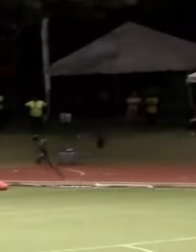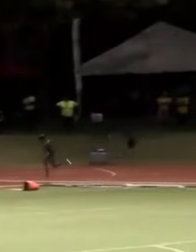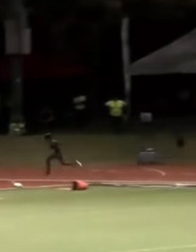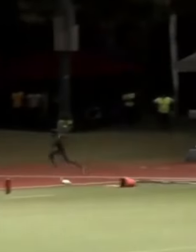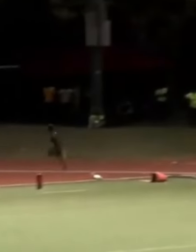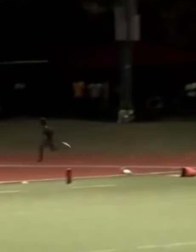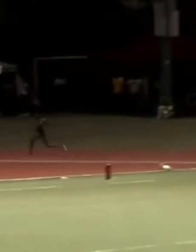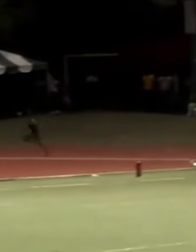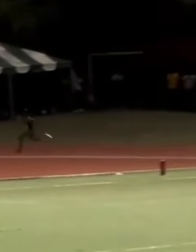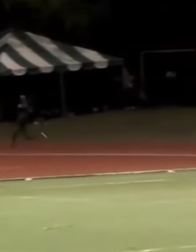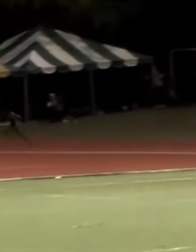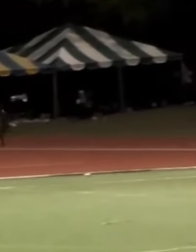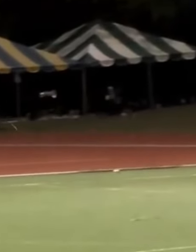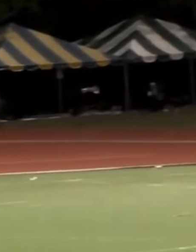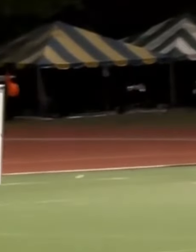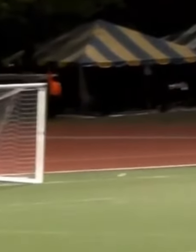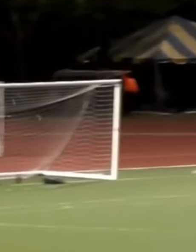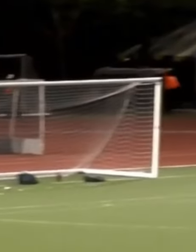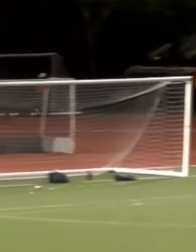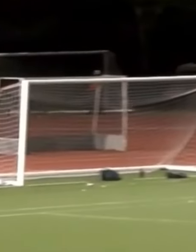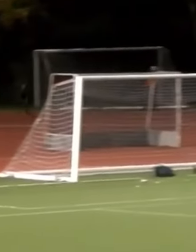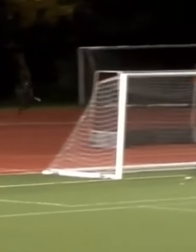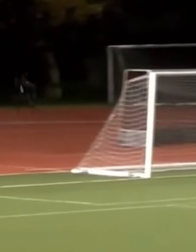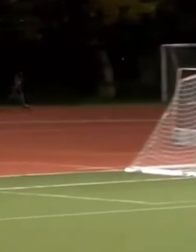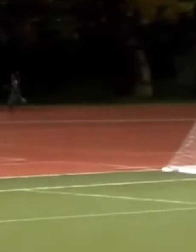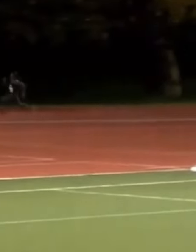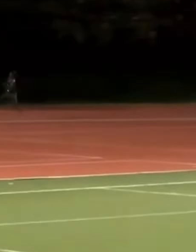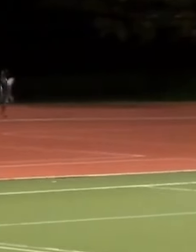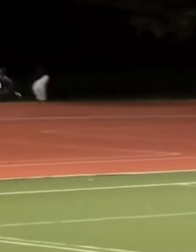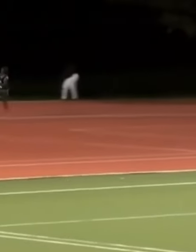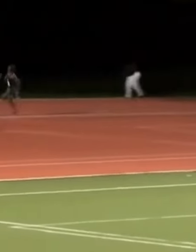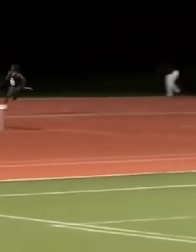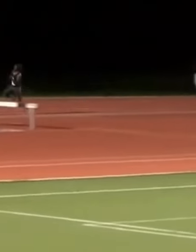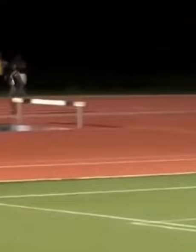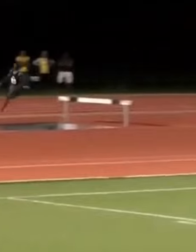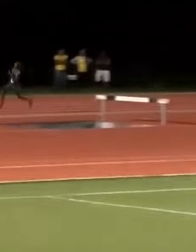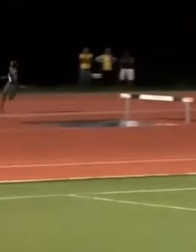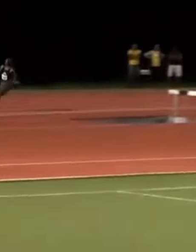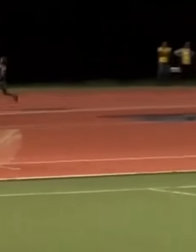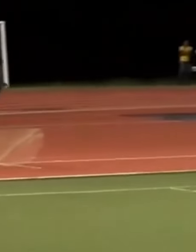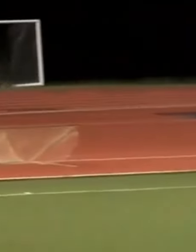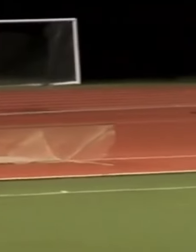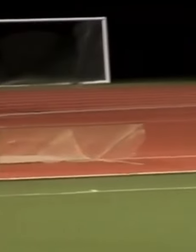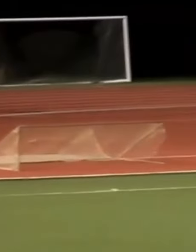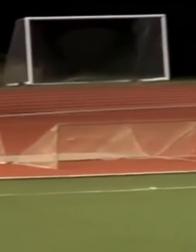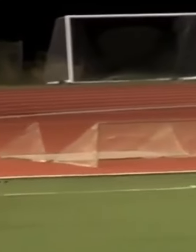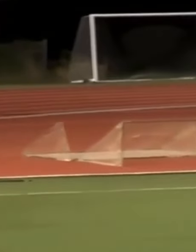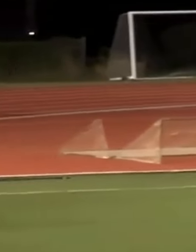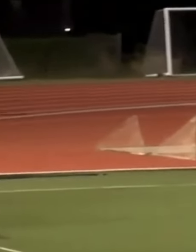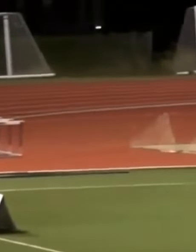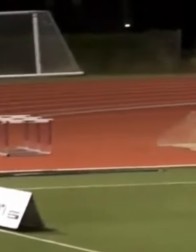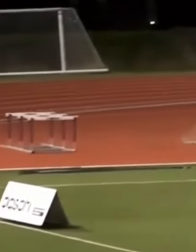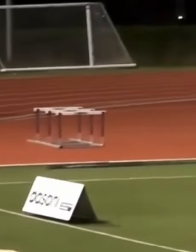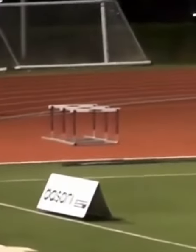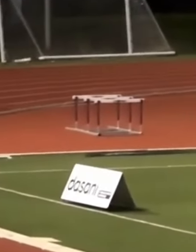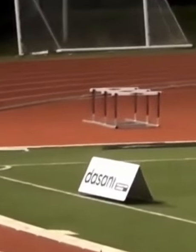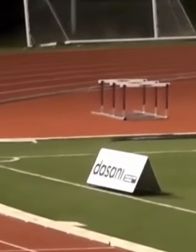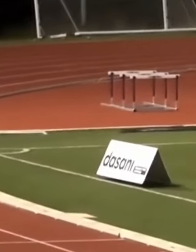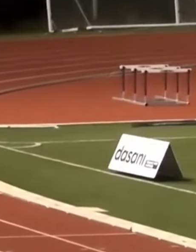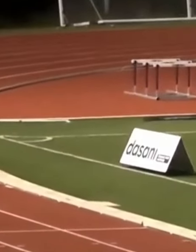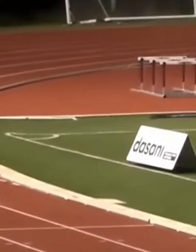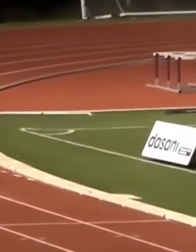men's 200 meters to close out our nationals highlights. They're out the blocks like bullets, and with the early running from lane number 5 is Johnny Inks, wasting